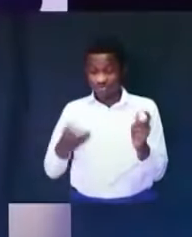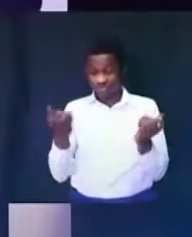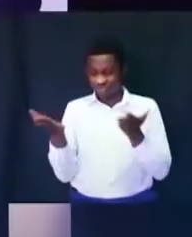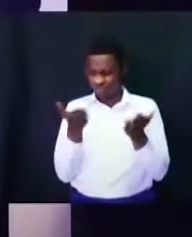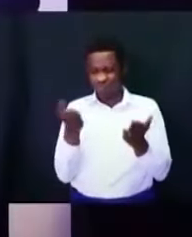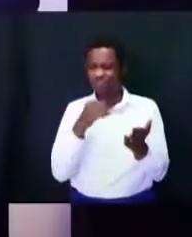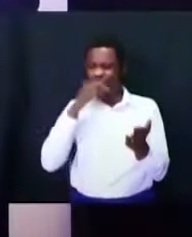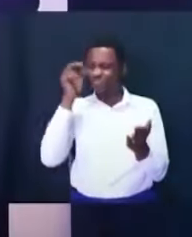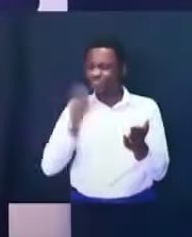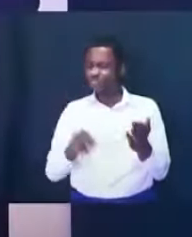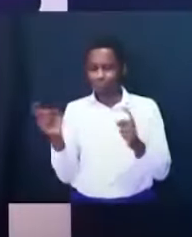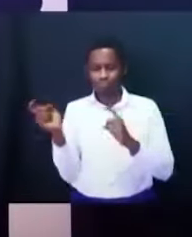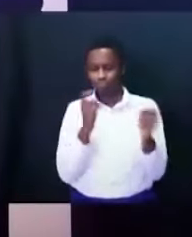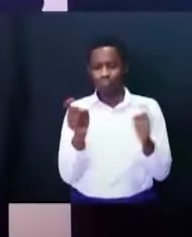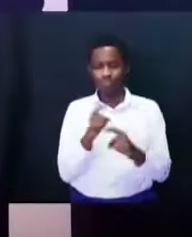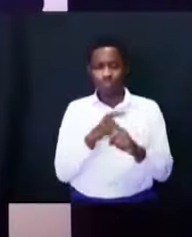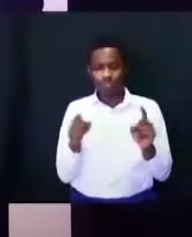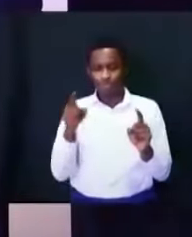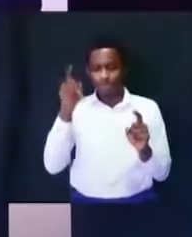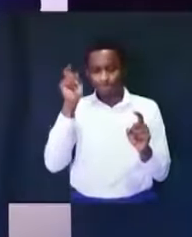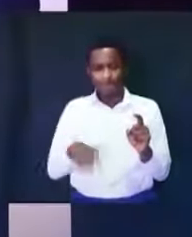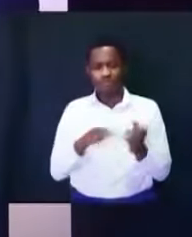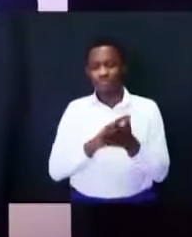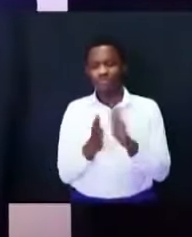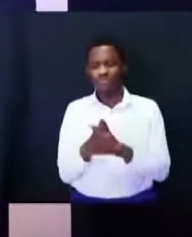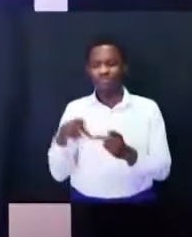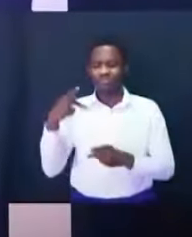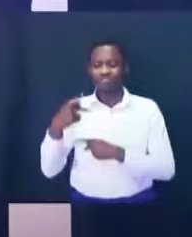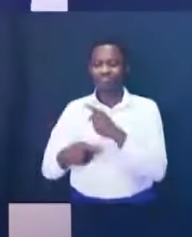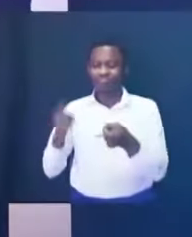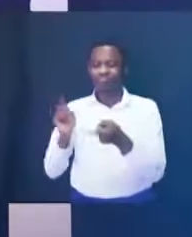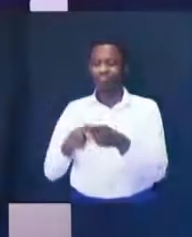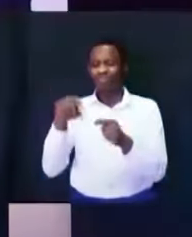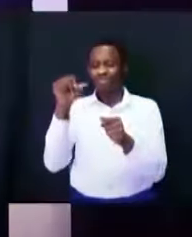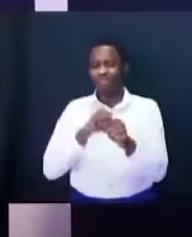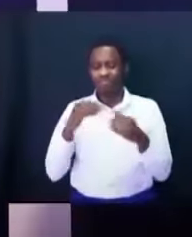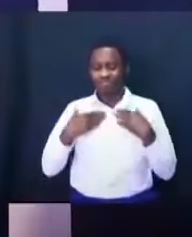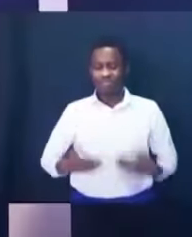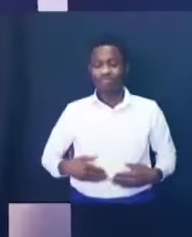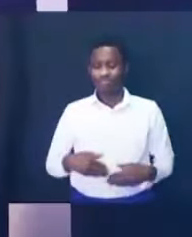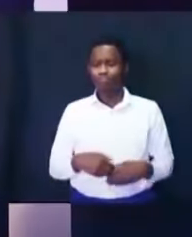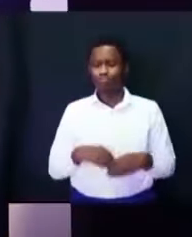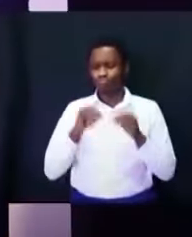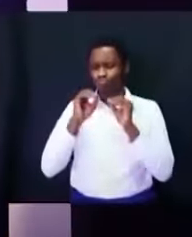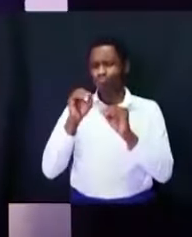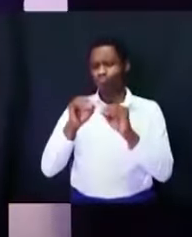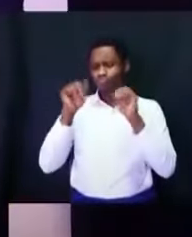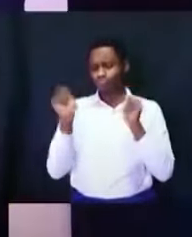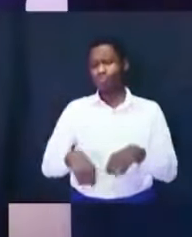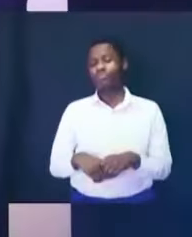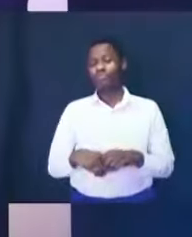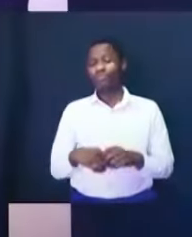carome but must be kind to everyone able to teach